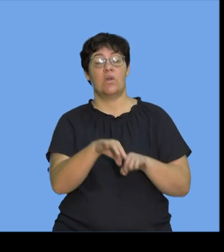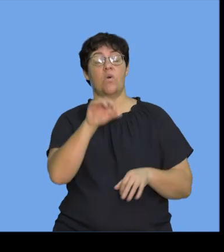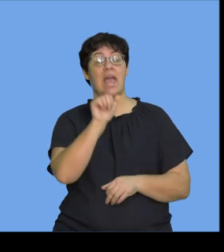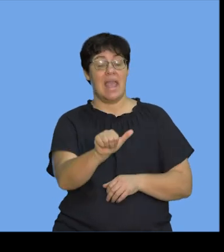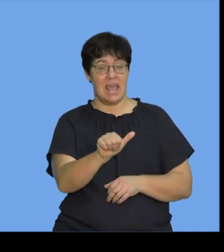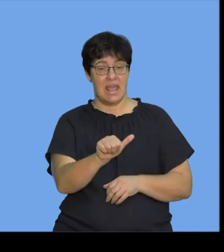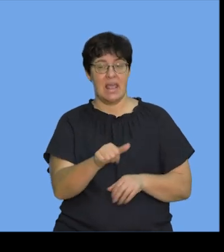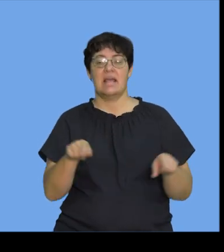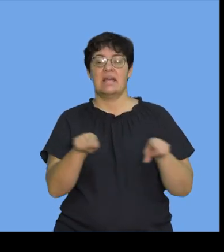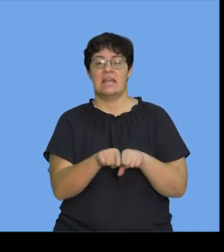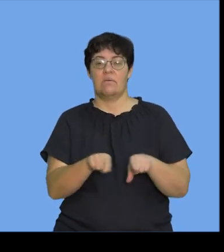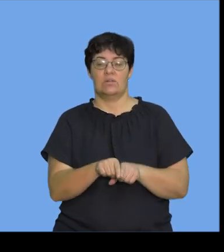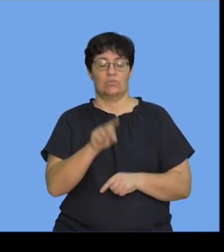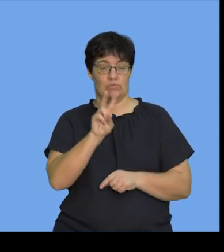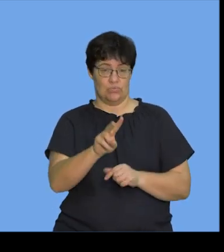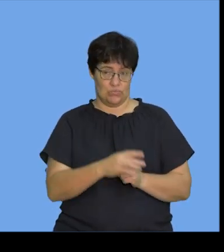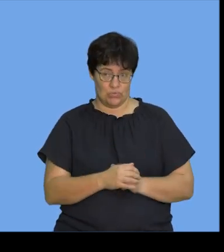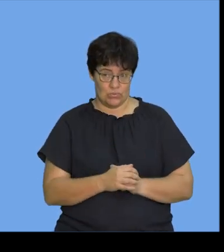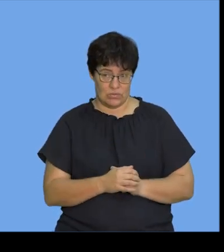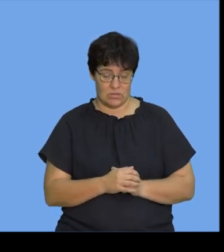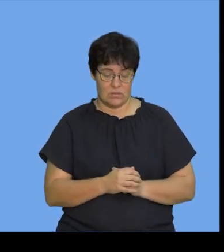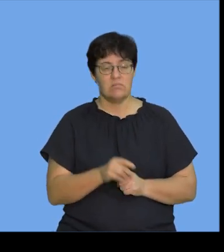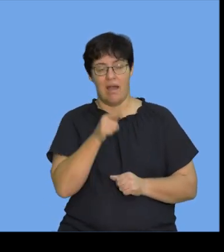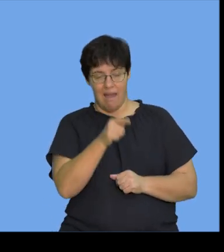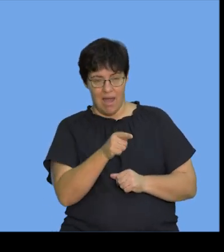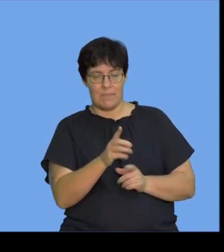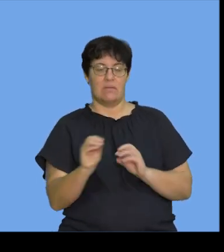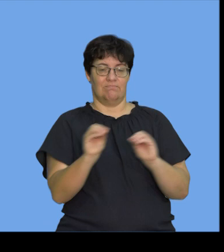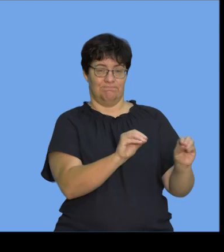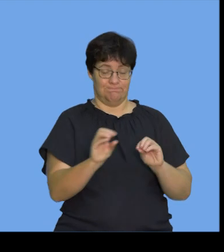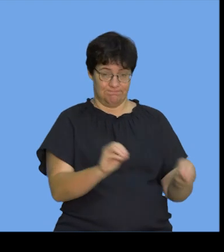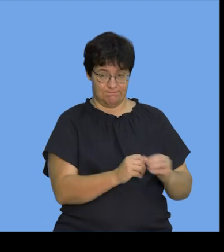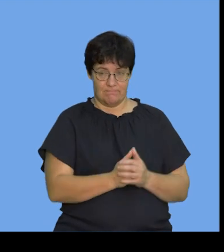be equals to the 2 there. Then I substitute, right? So this will